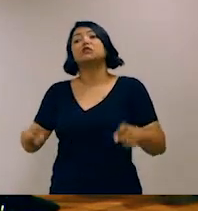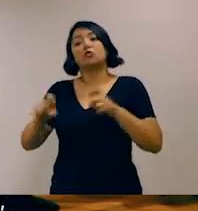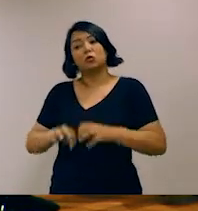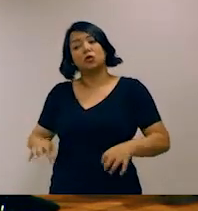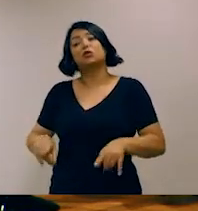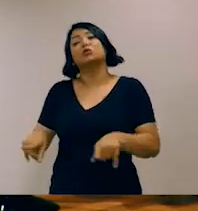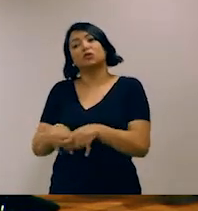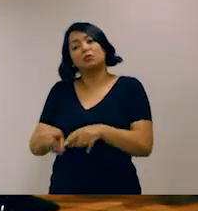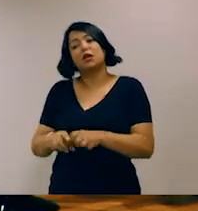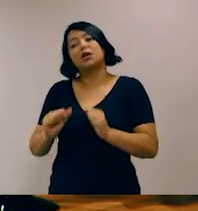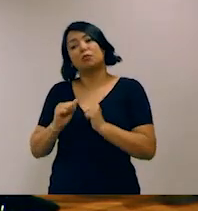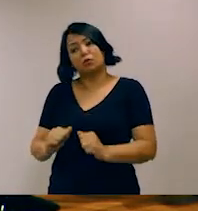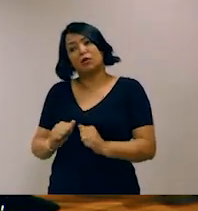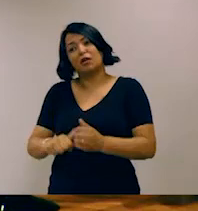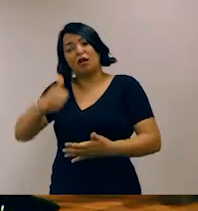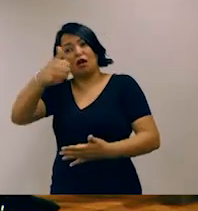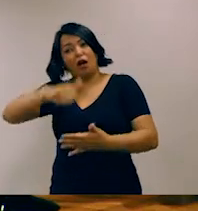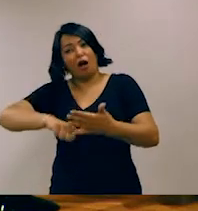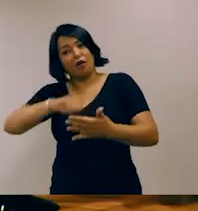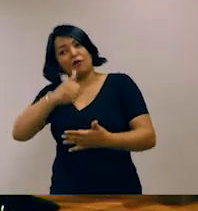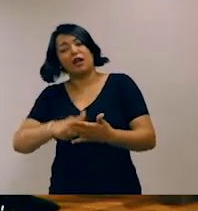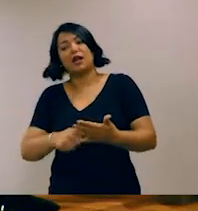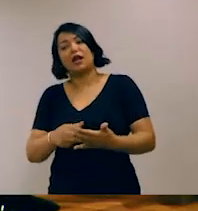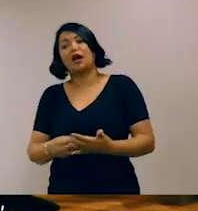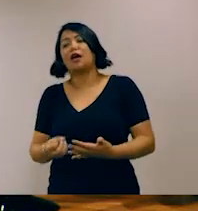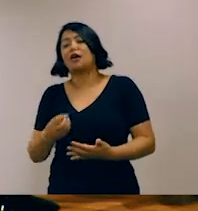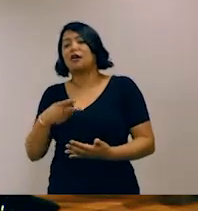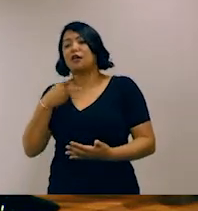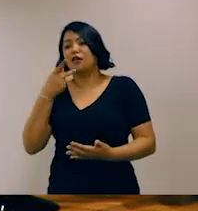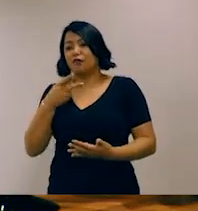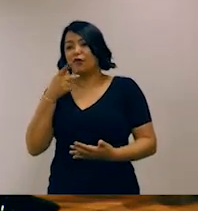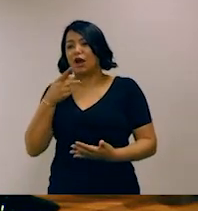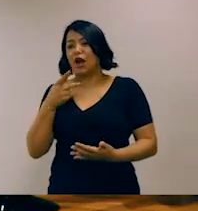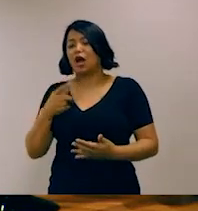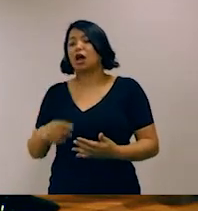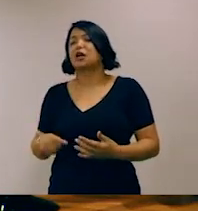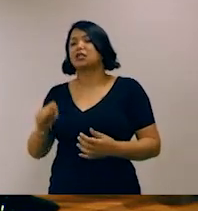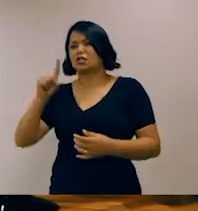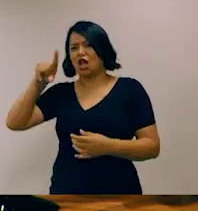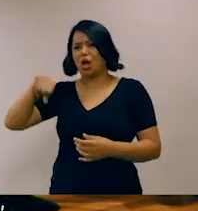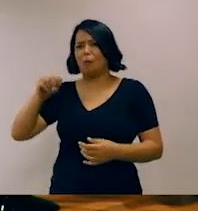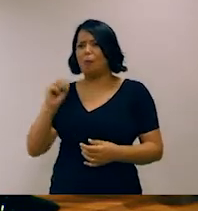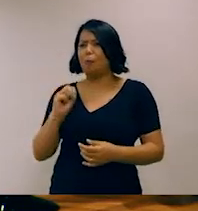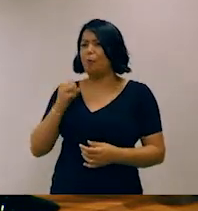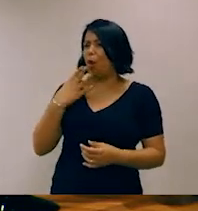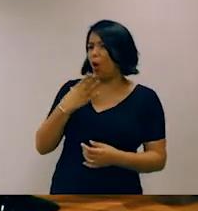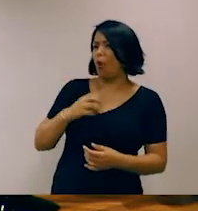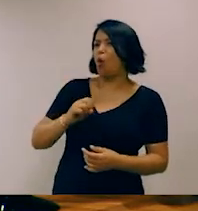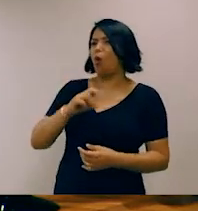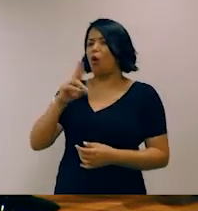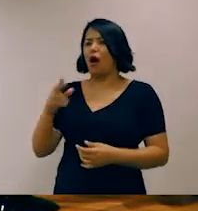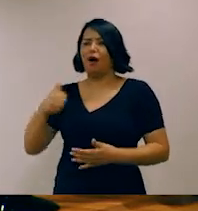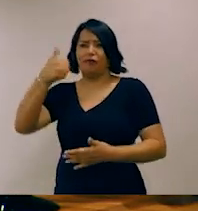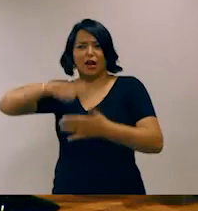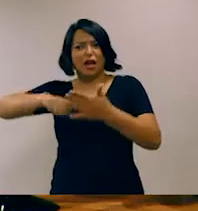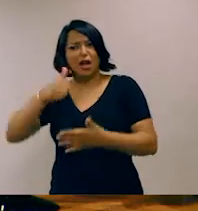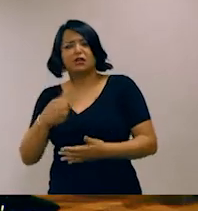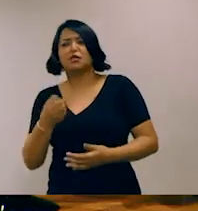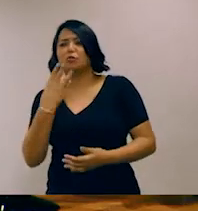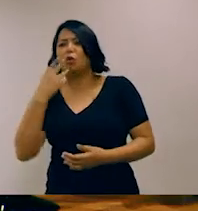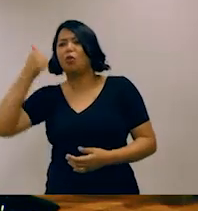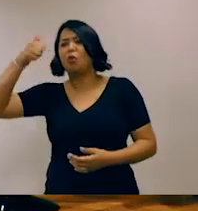find interesting characteristics, if the machine could do the same reading and infer characteristics that could lead